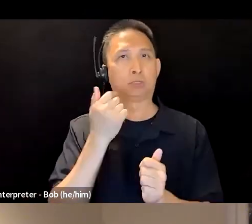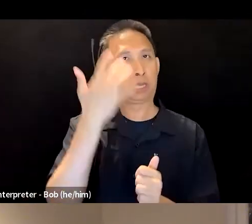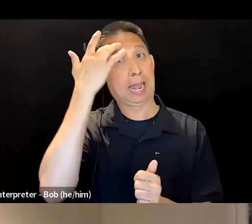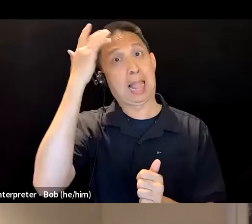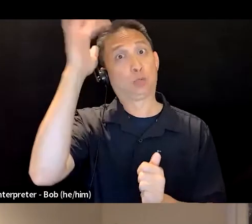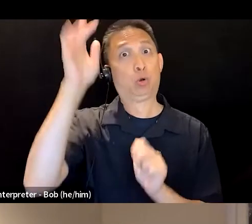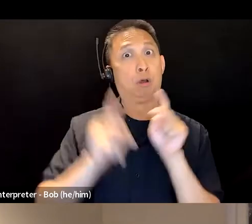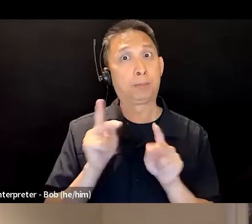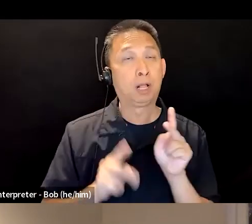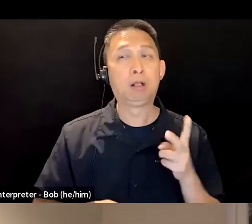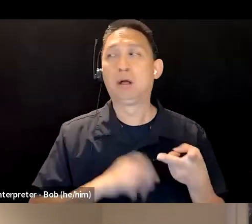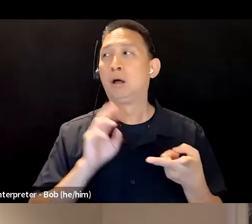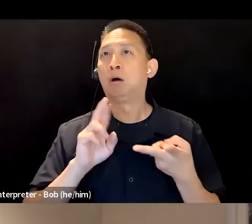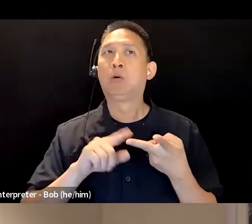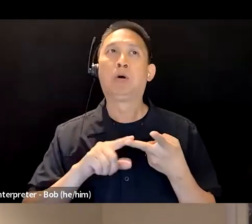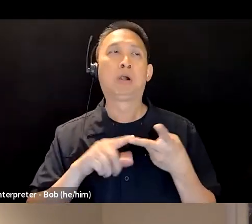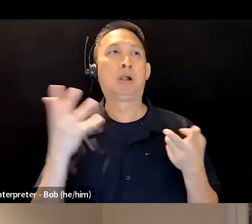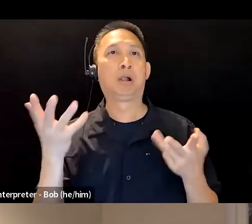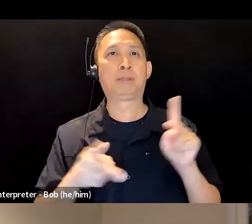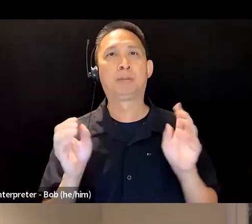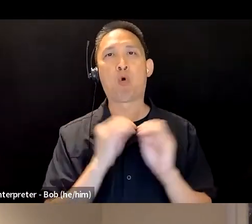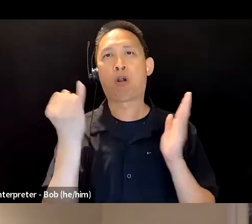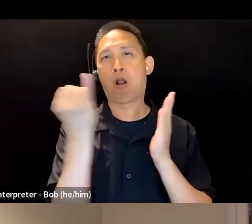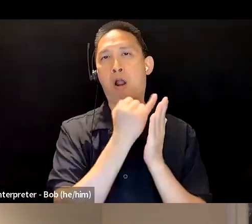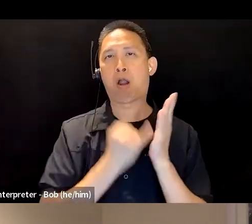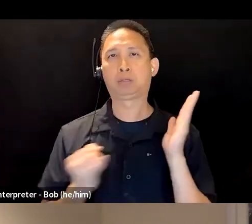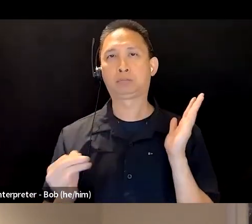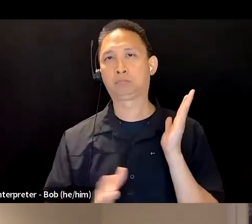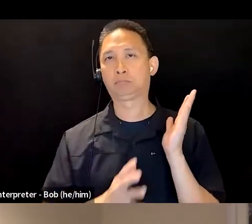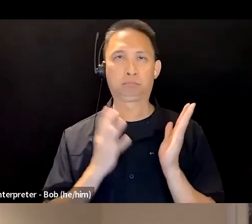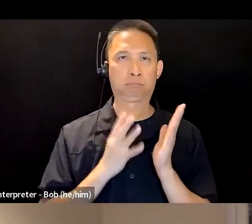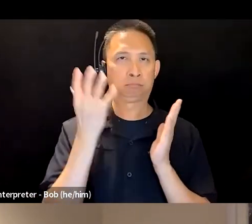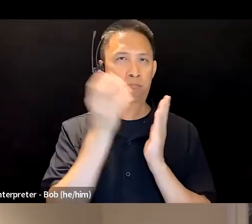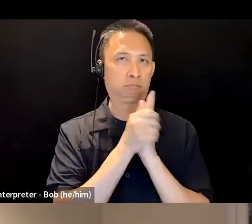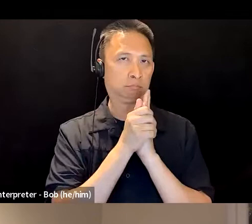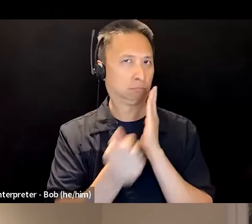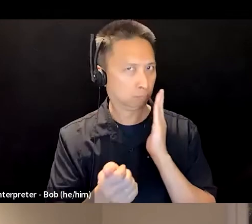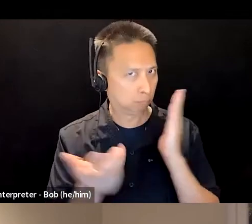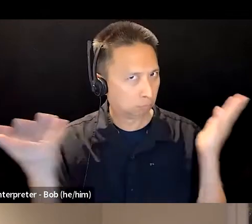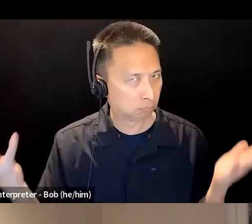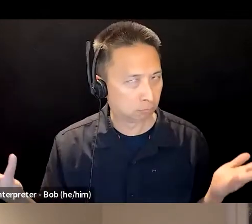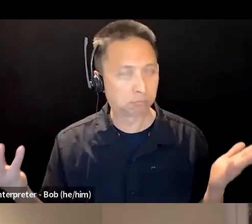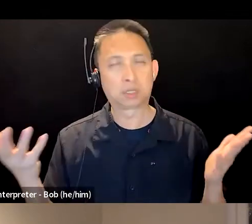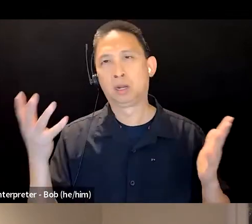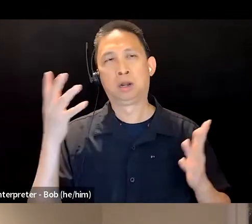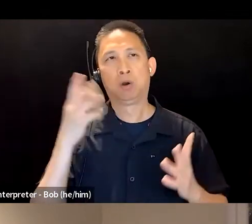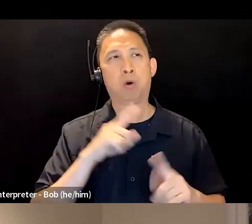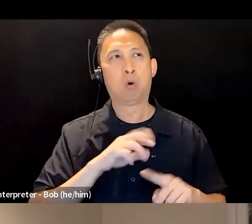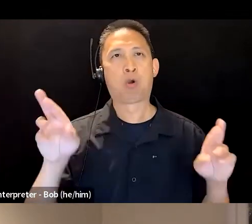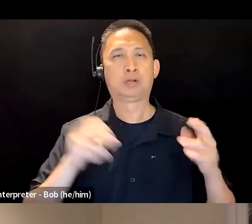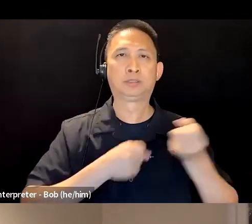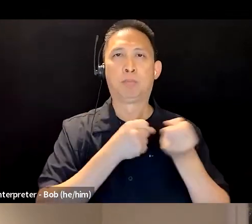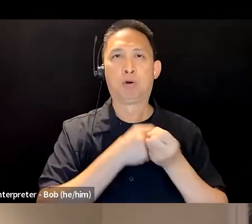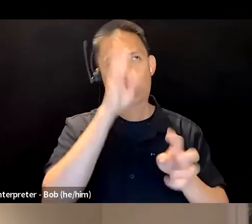people who are, you know, a little more artistic and, you know, uphold certain values. So has that